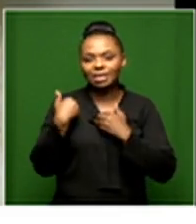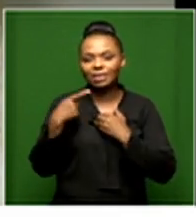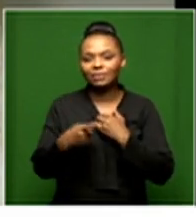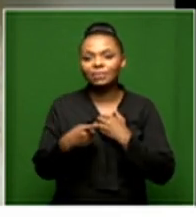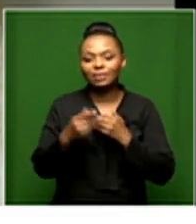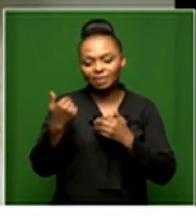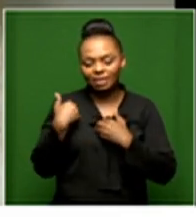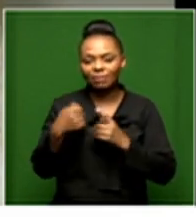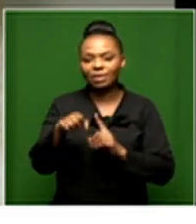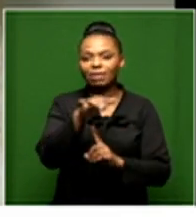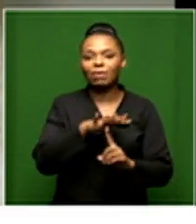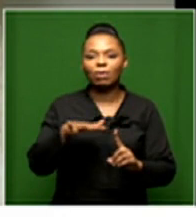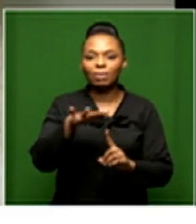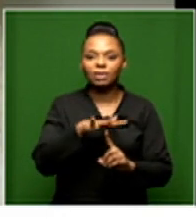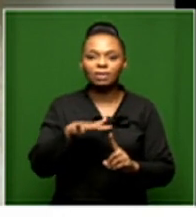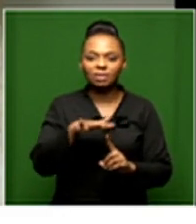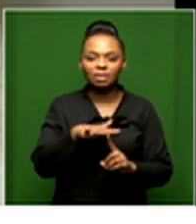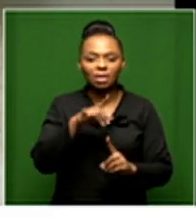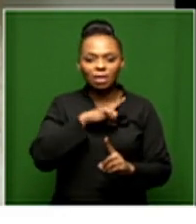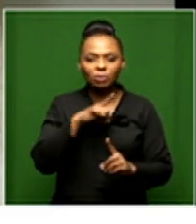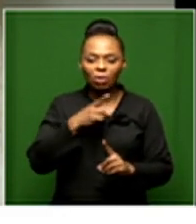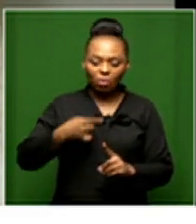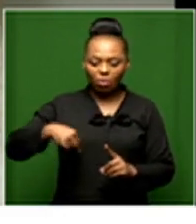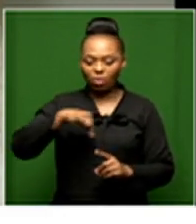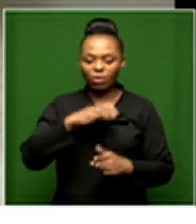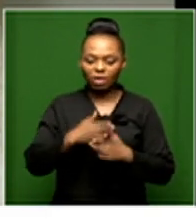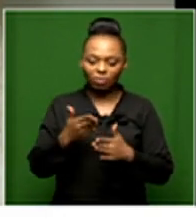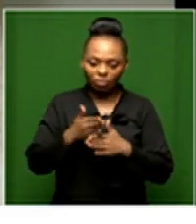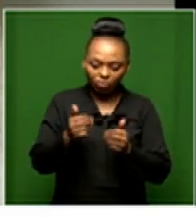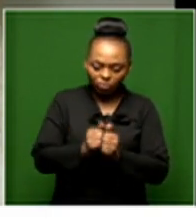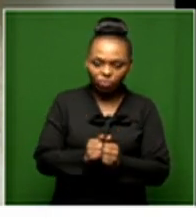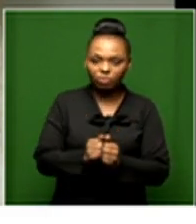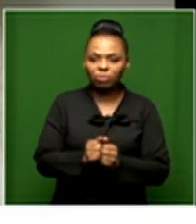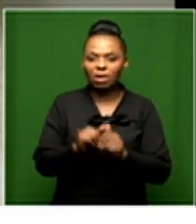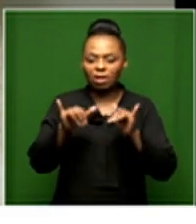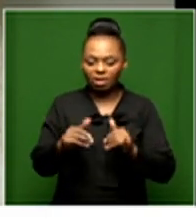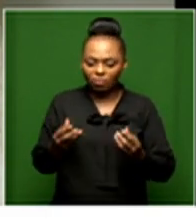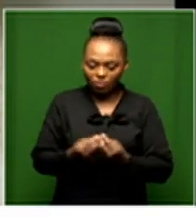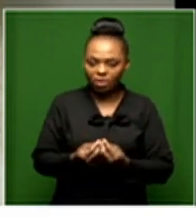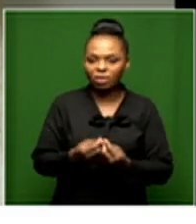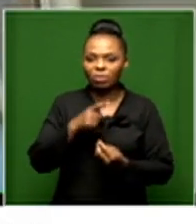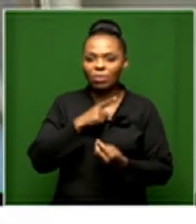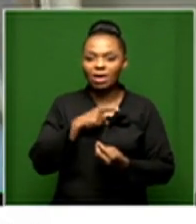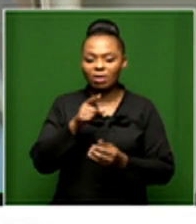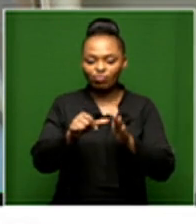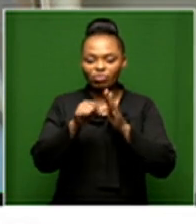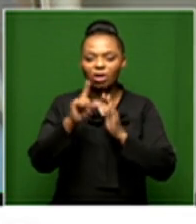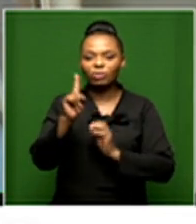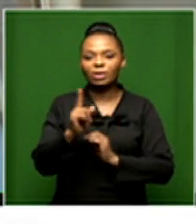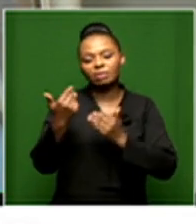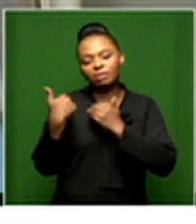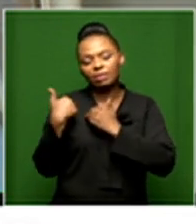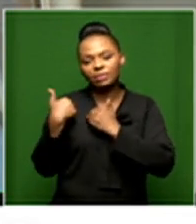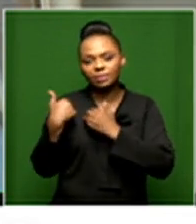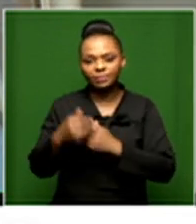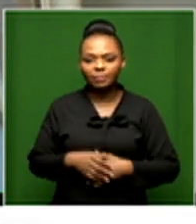safe environment, so that where everybody can work together, play together, and live together. And of course, because